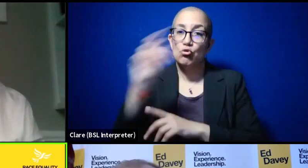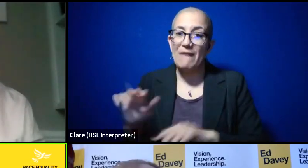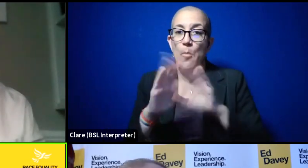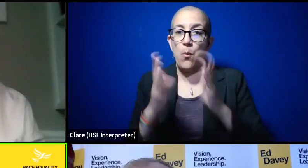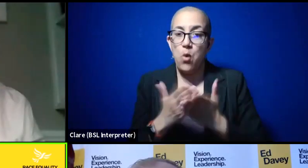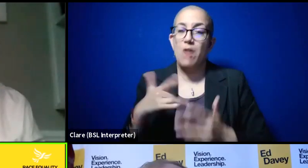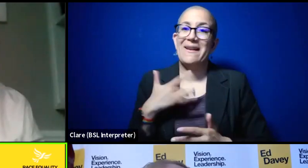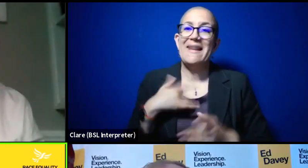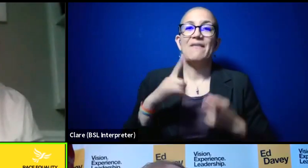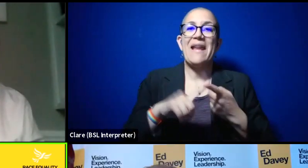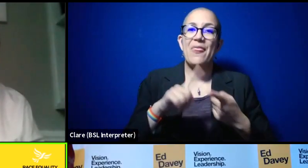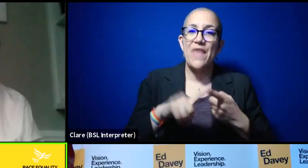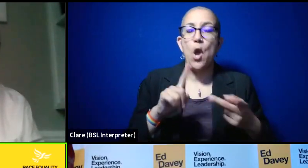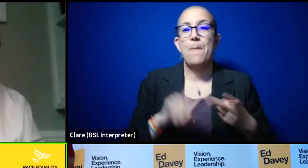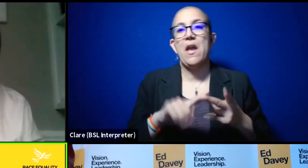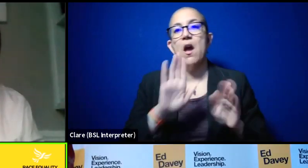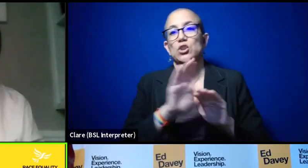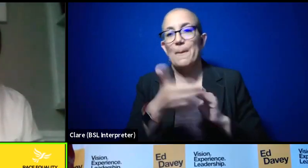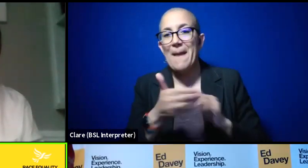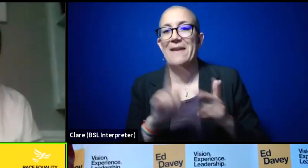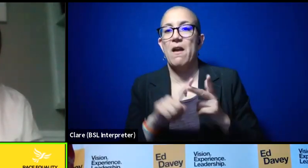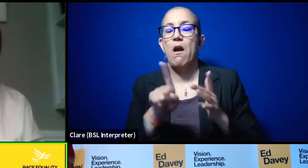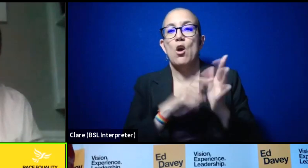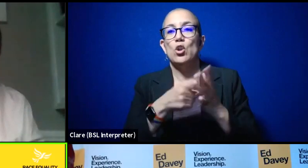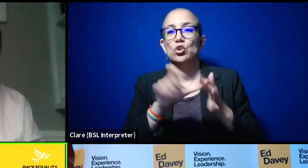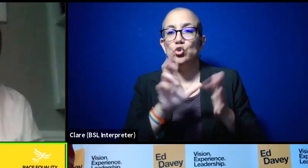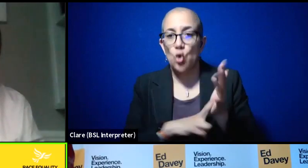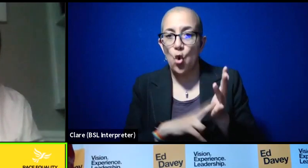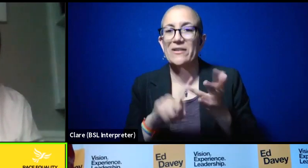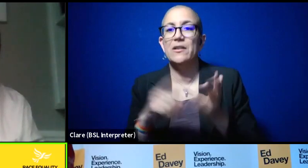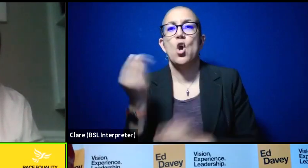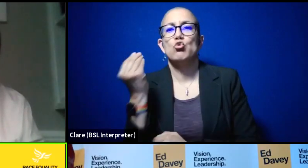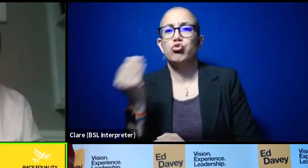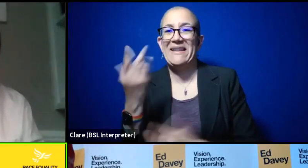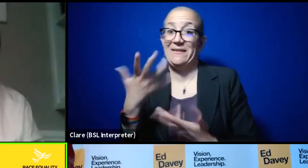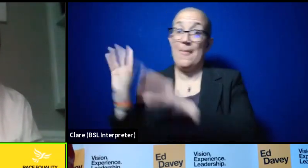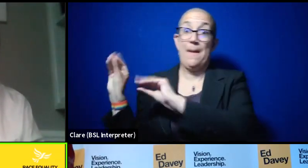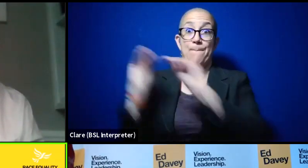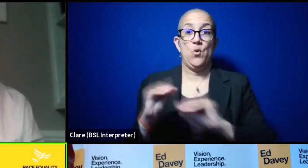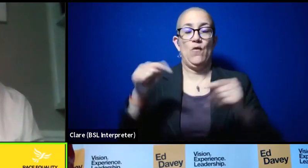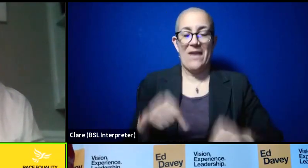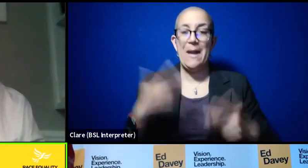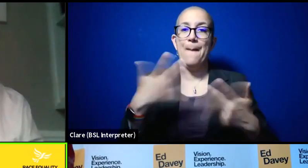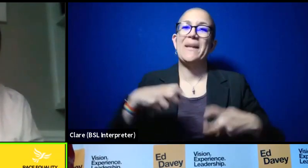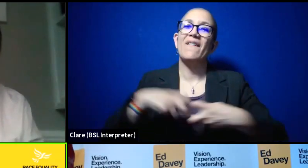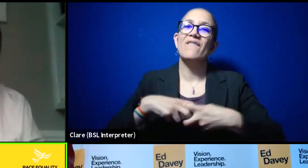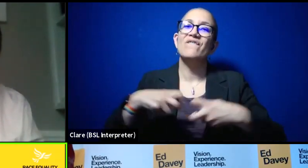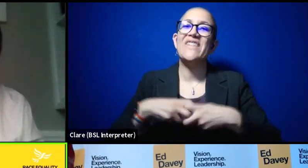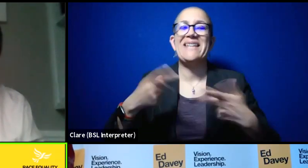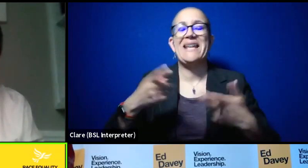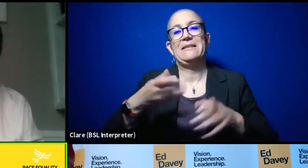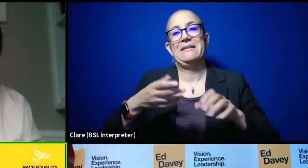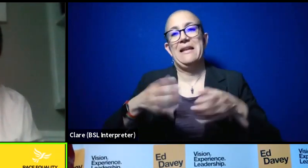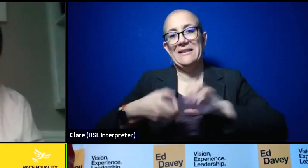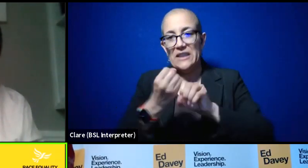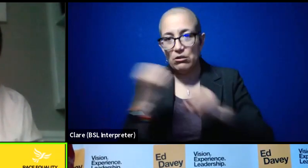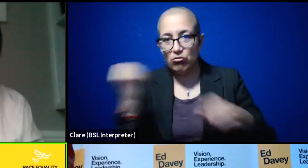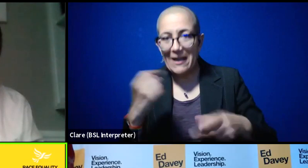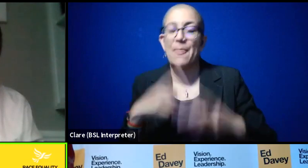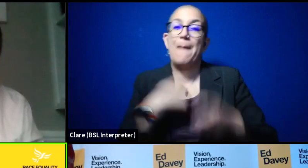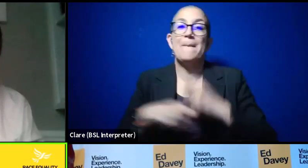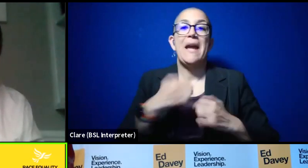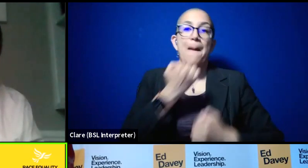Ethiopia, Jamaica, Jordan, Greece. I then moved to this country. I'd done a physics degree and then fell into maths and physics teaching,